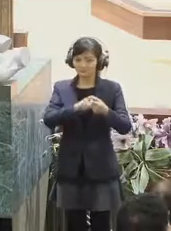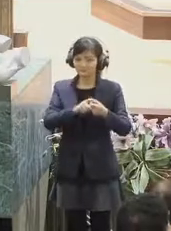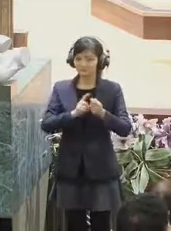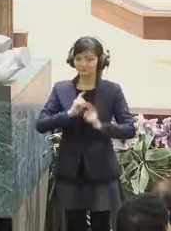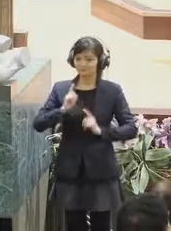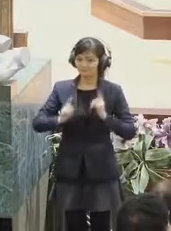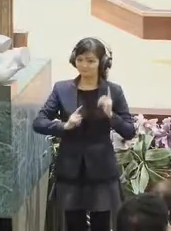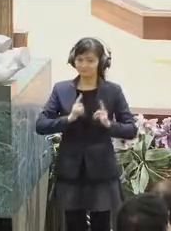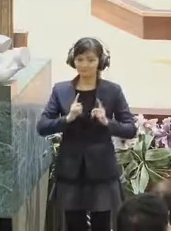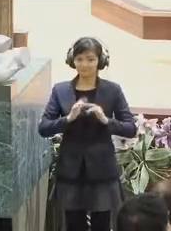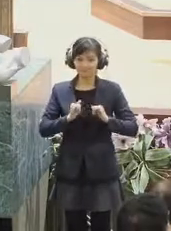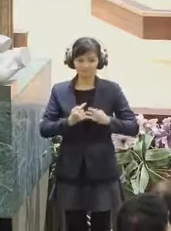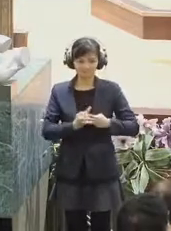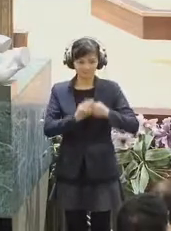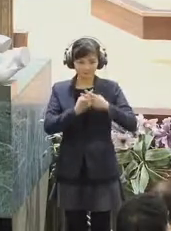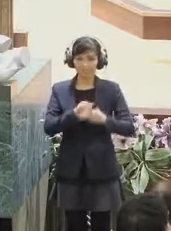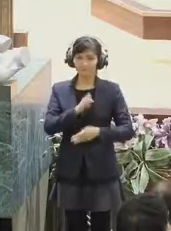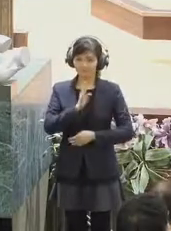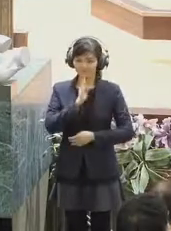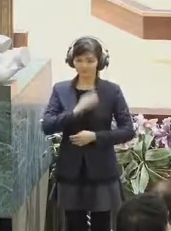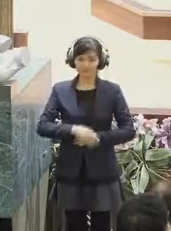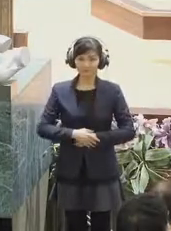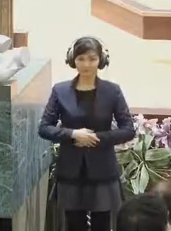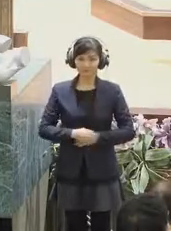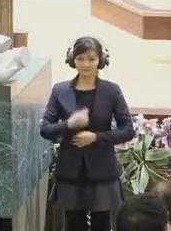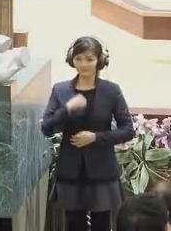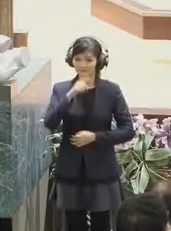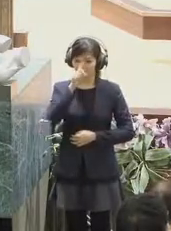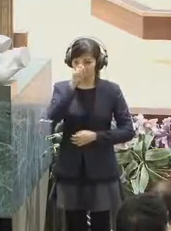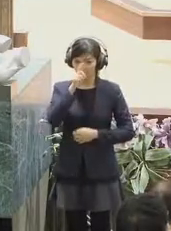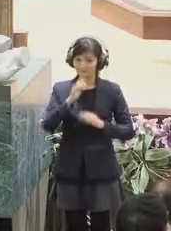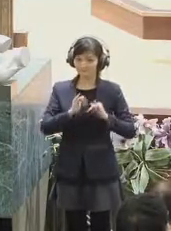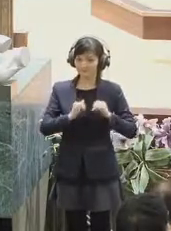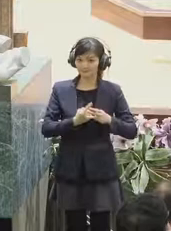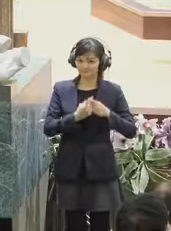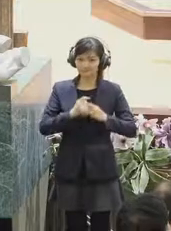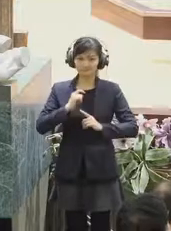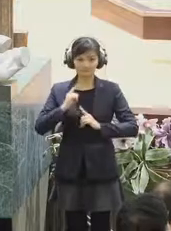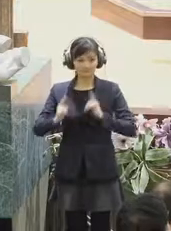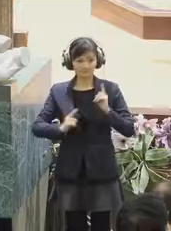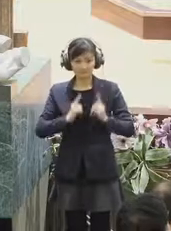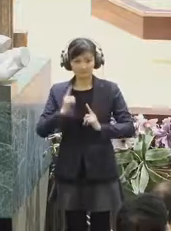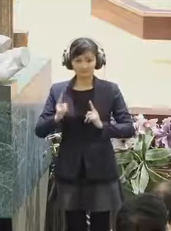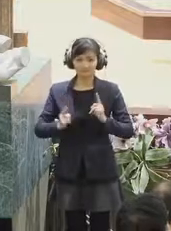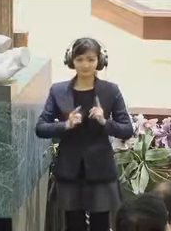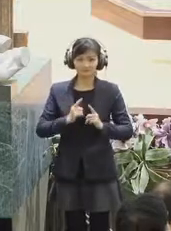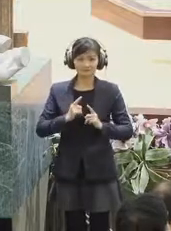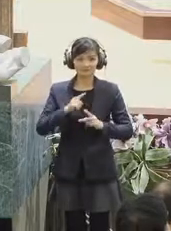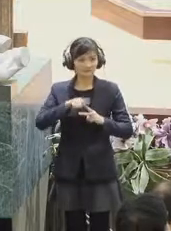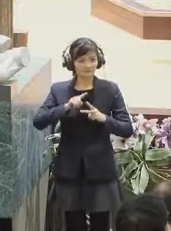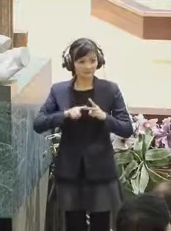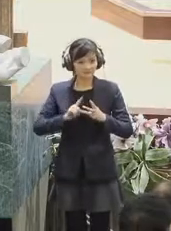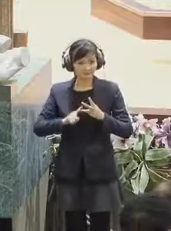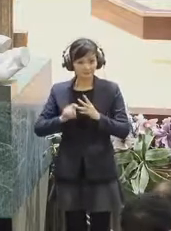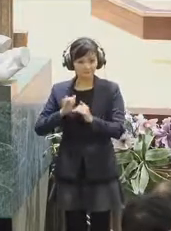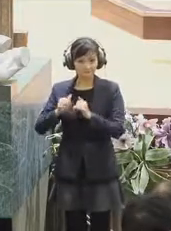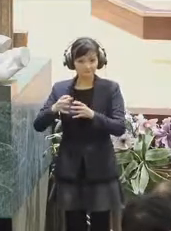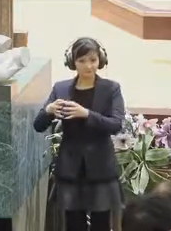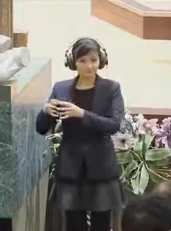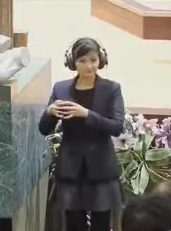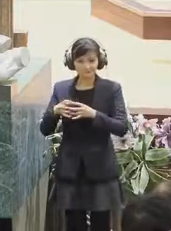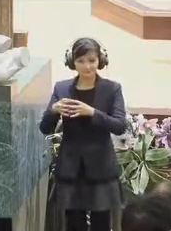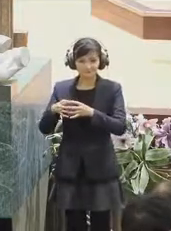and foster human rights, democracy, and the social market security. As liberals,